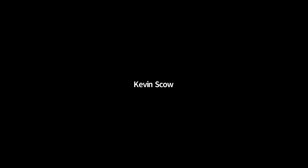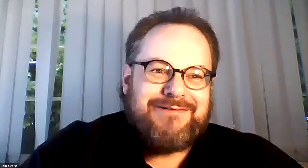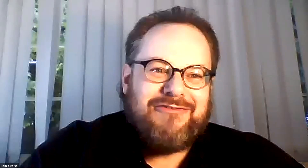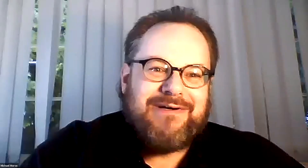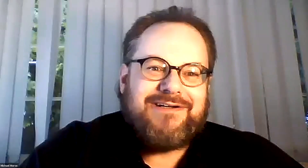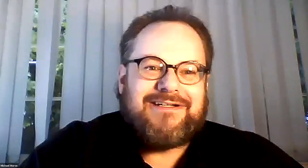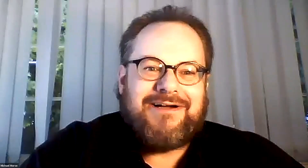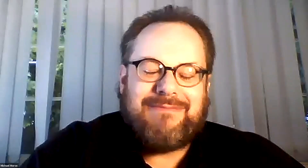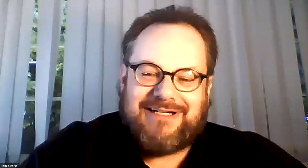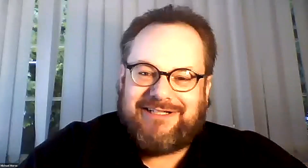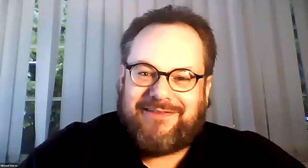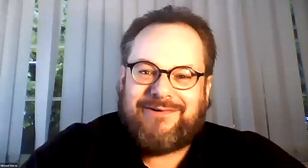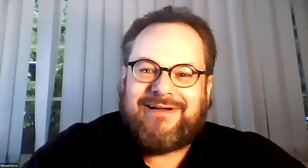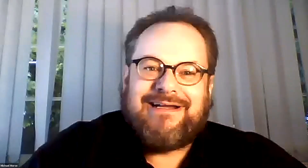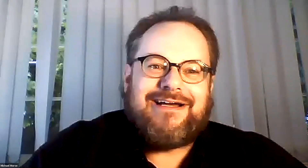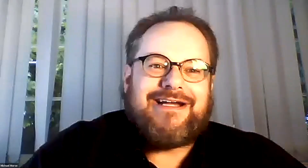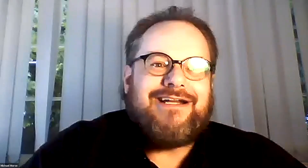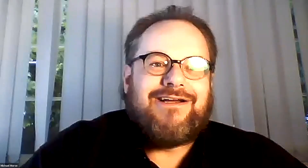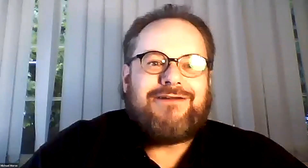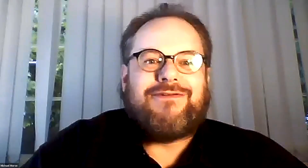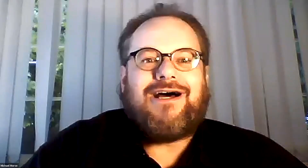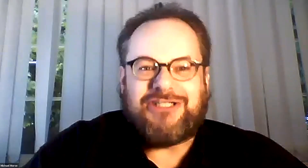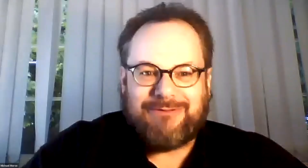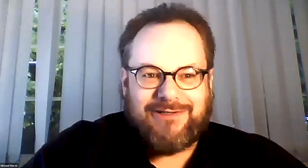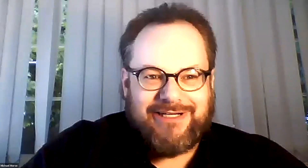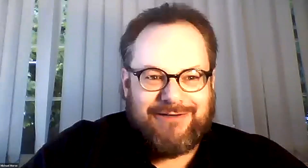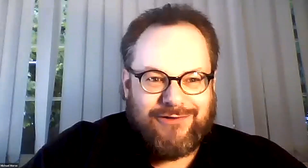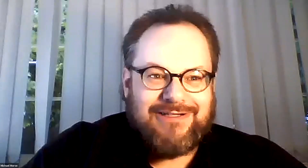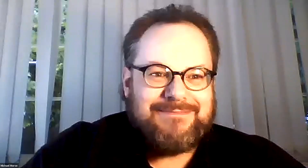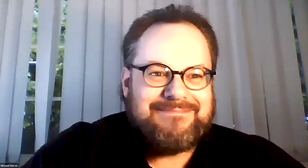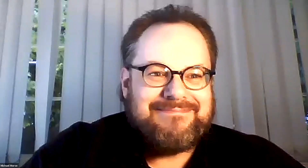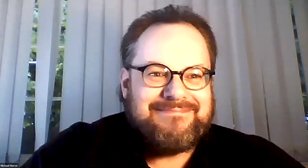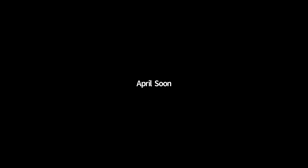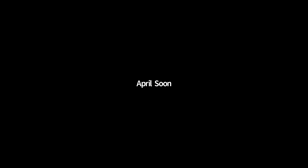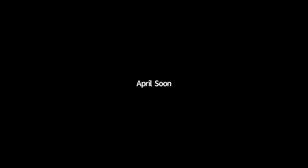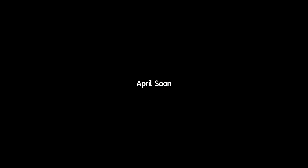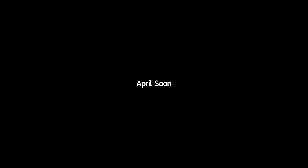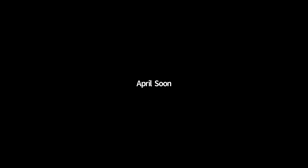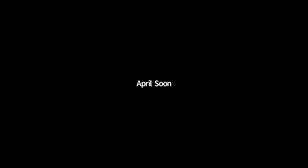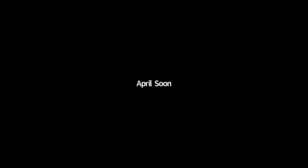I do have pretty good lung capacity, though. I can eat a lot of lungs before I get full.